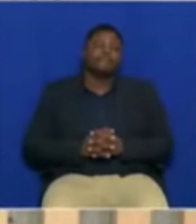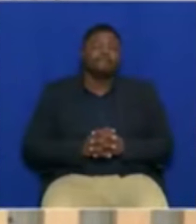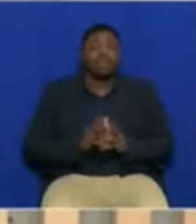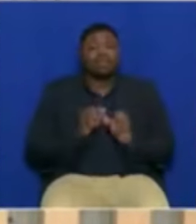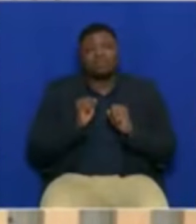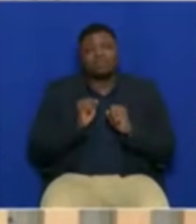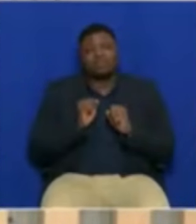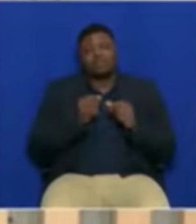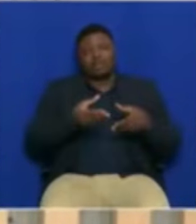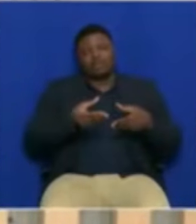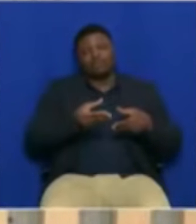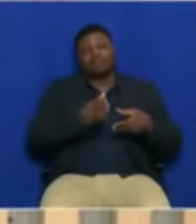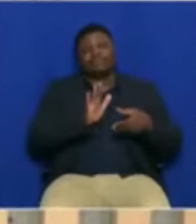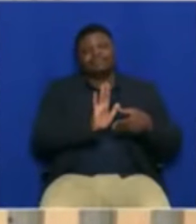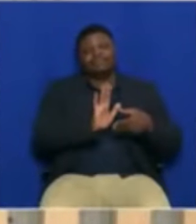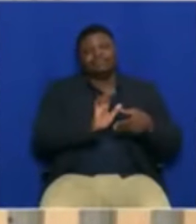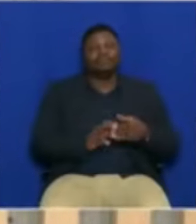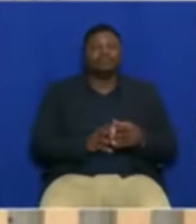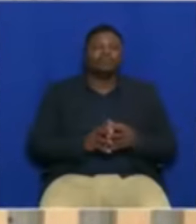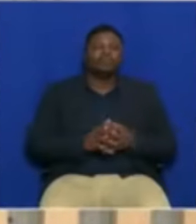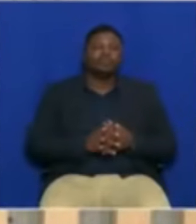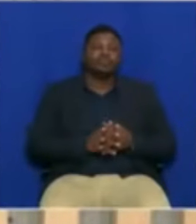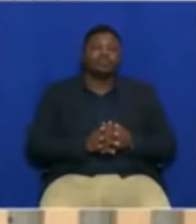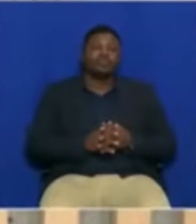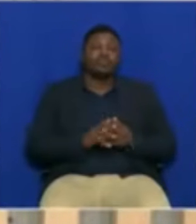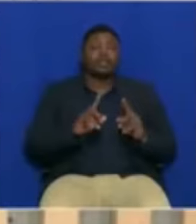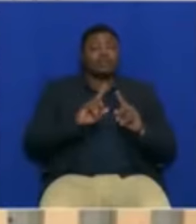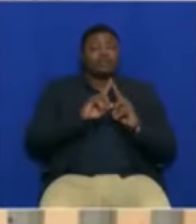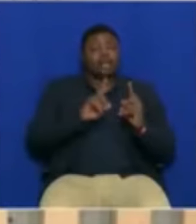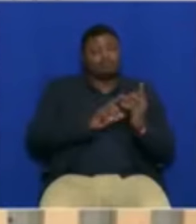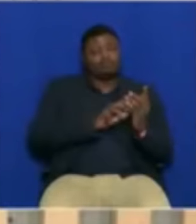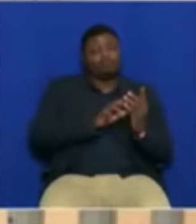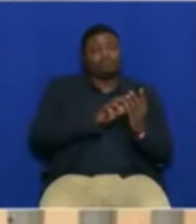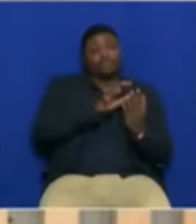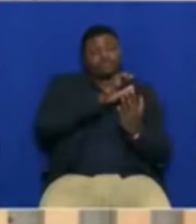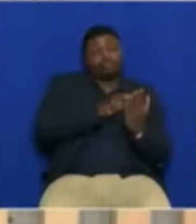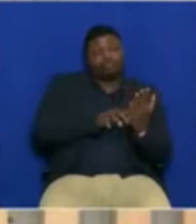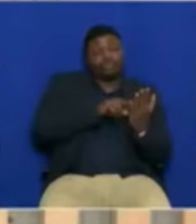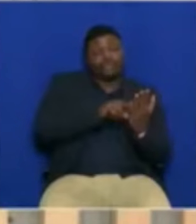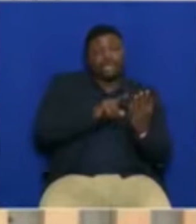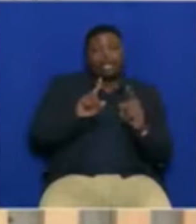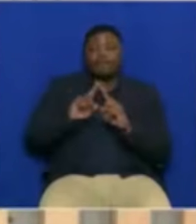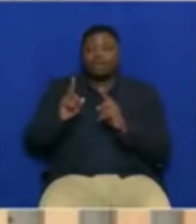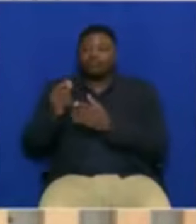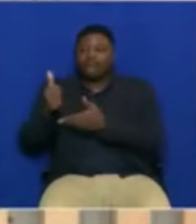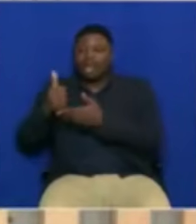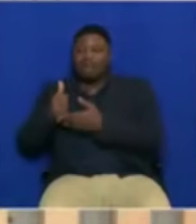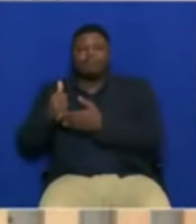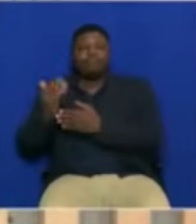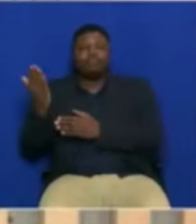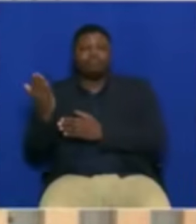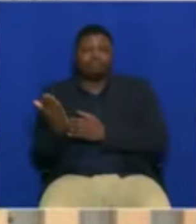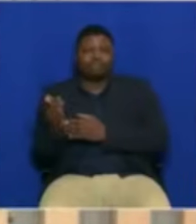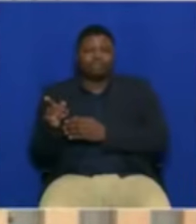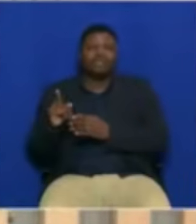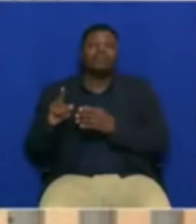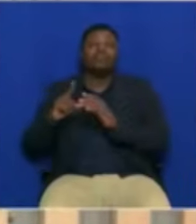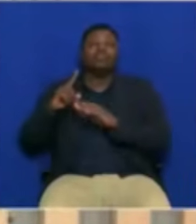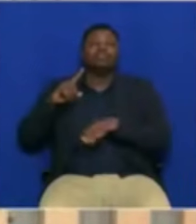this is where I need your help in the timeline. You are now, the preliminary investigation is approved on the 6th of